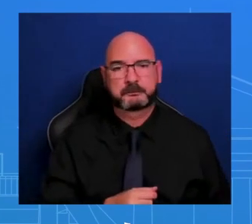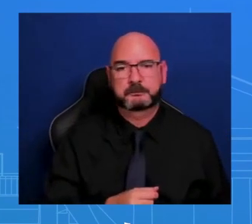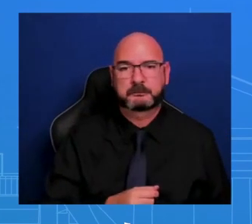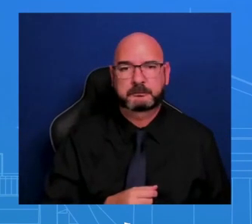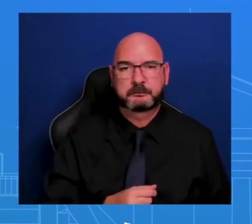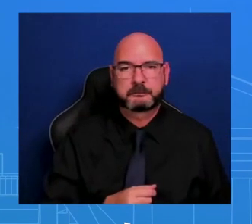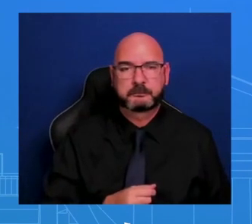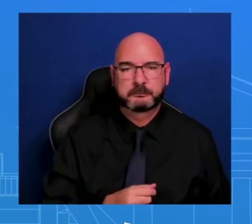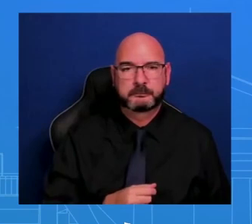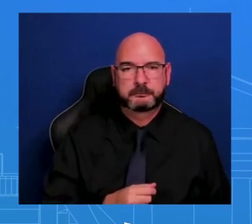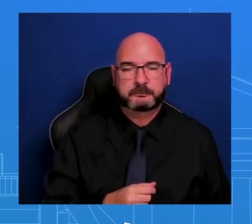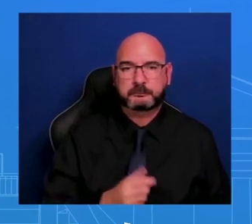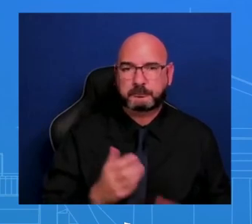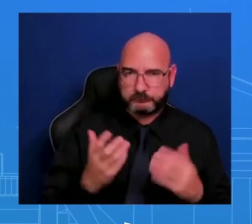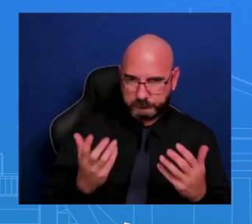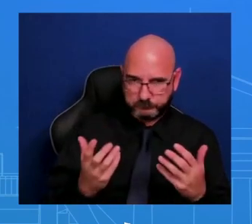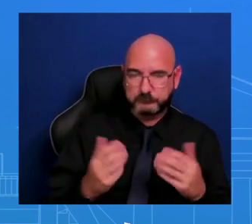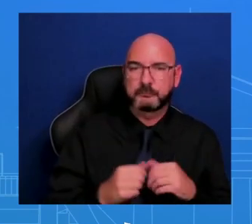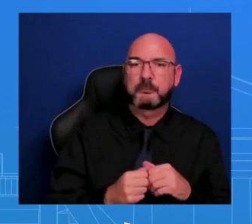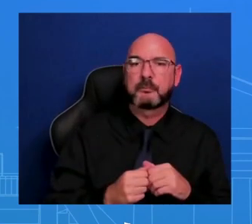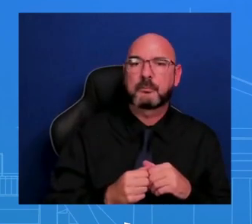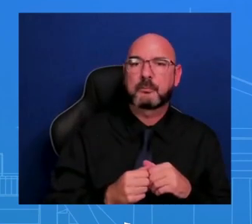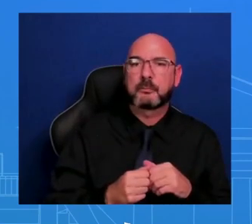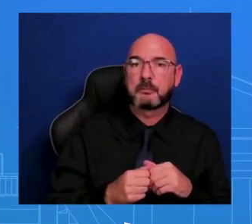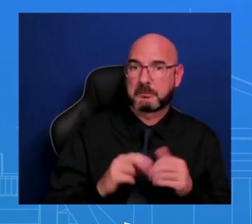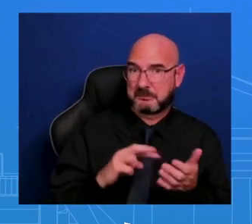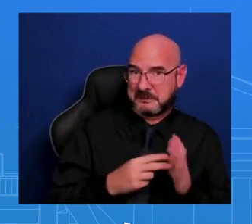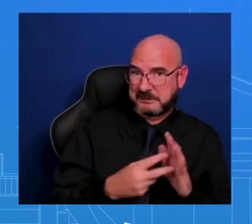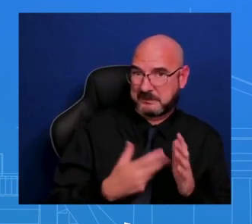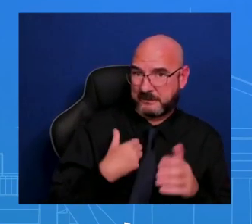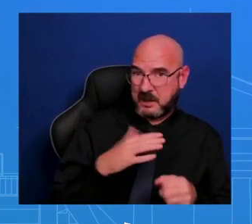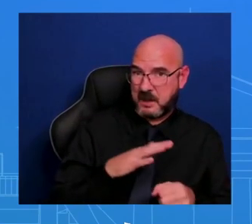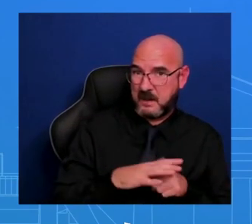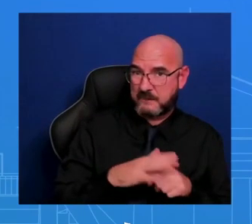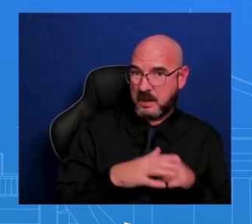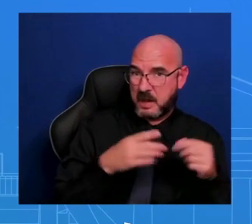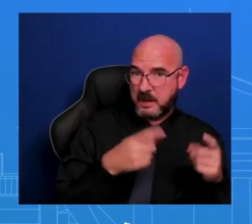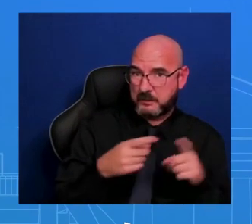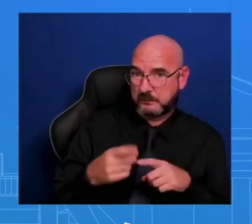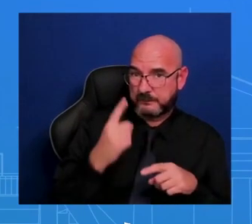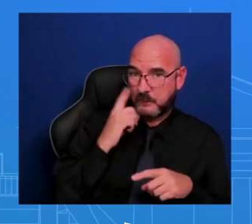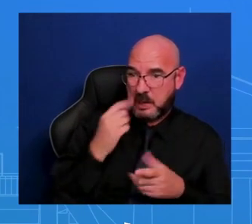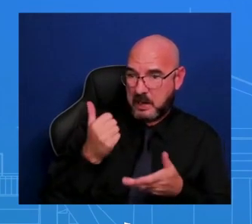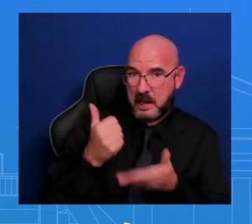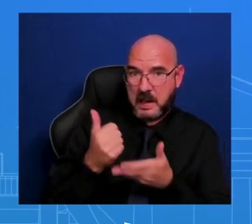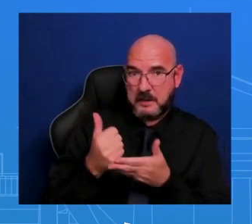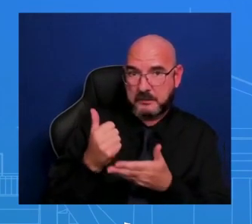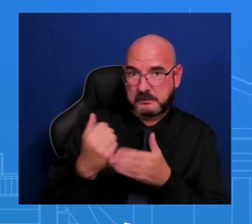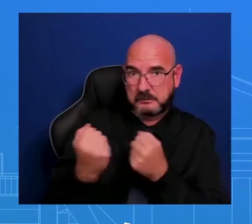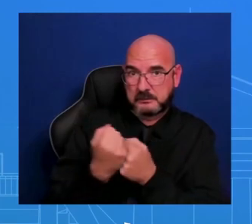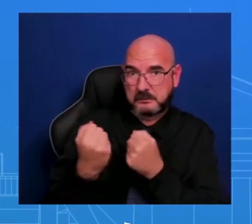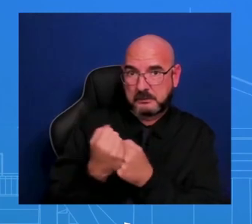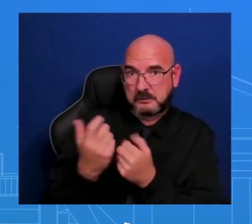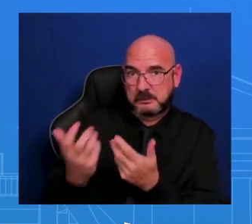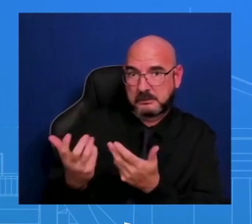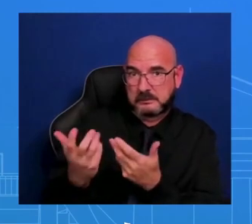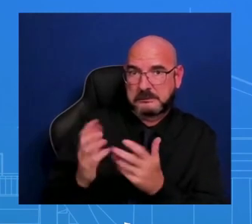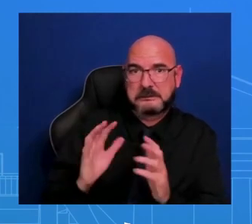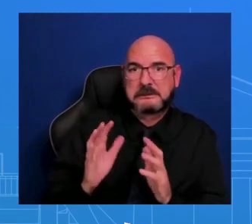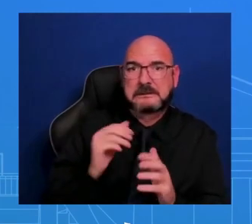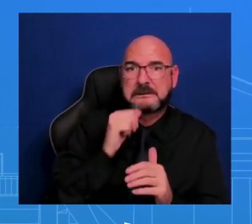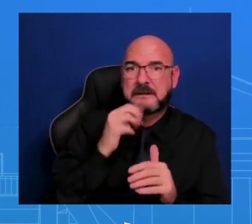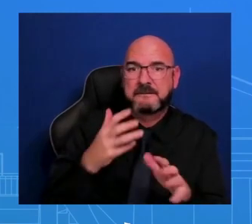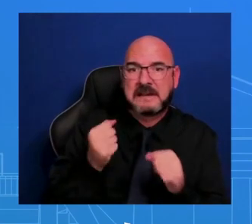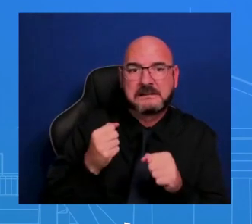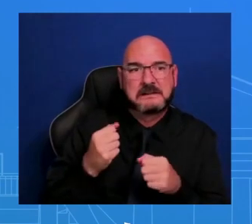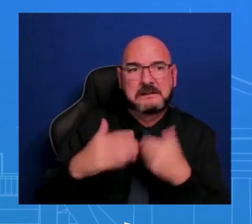let aid out. He said, it's not going in fast enough. Who is the obstacle right now? What is the primary obstacle to the ability for